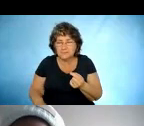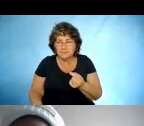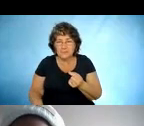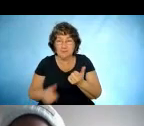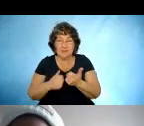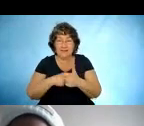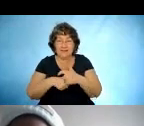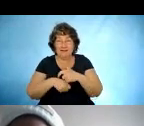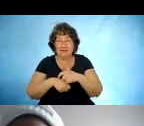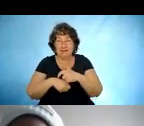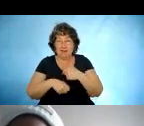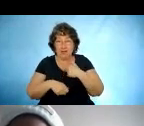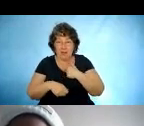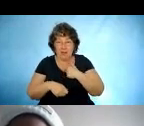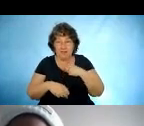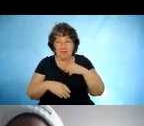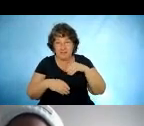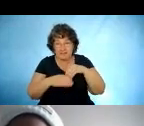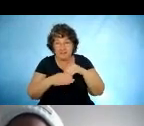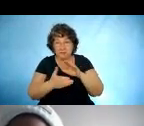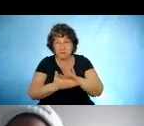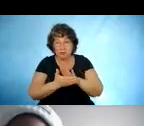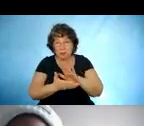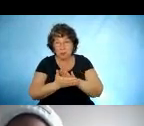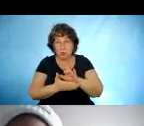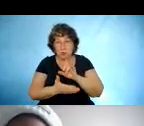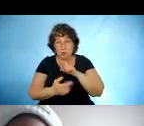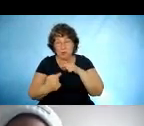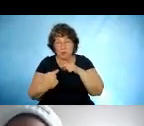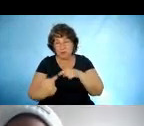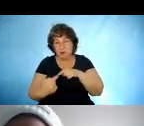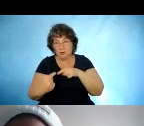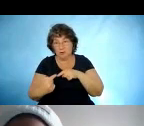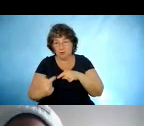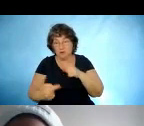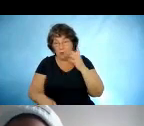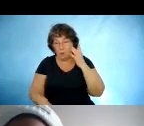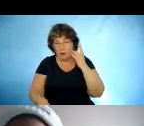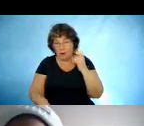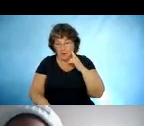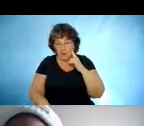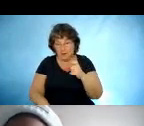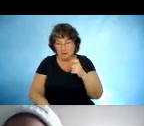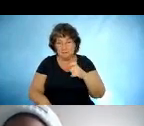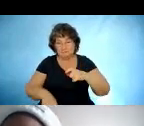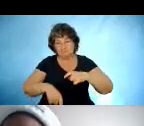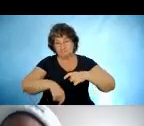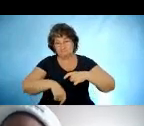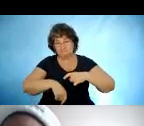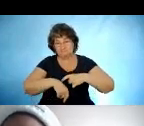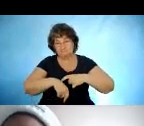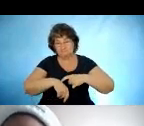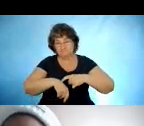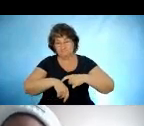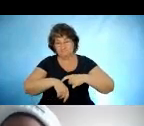time I be in school, I have a hard. I want to say the time. I want to have